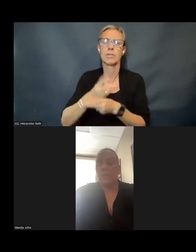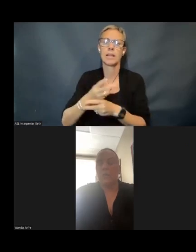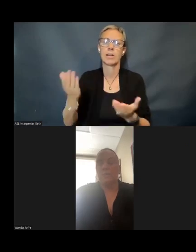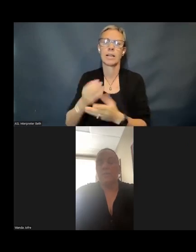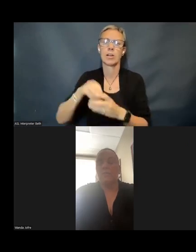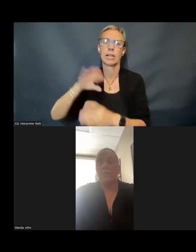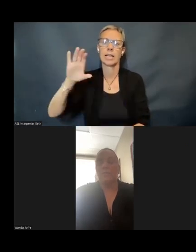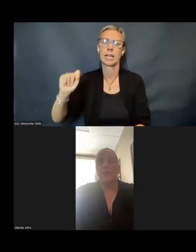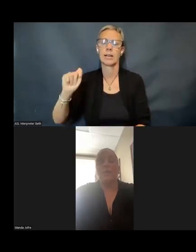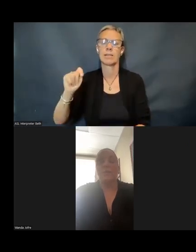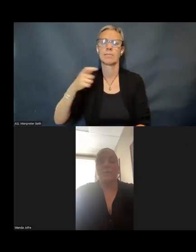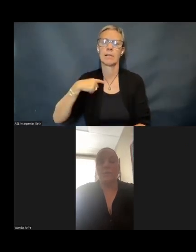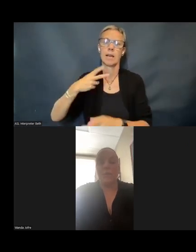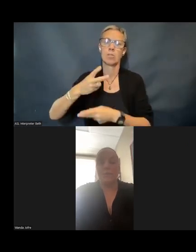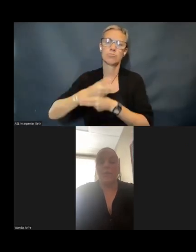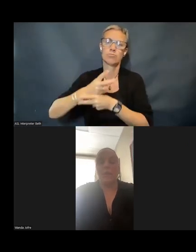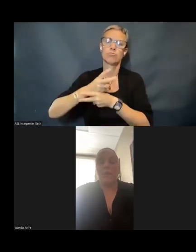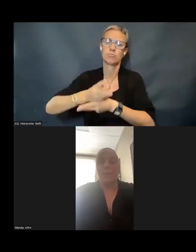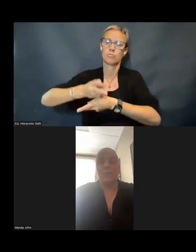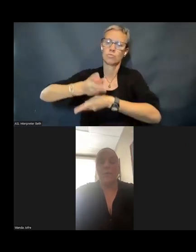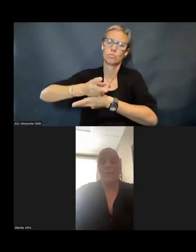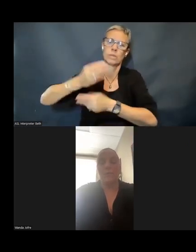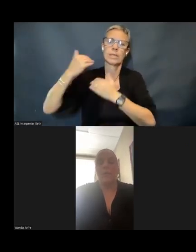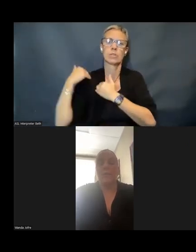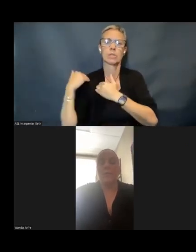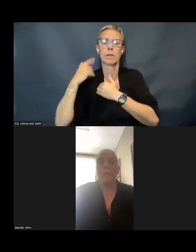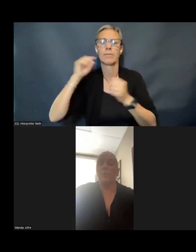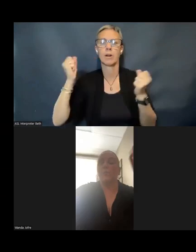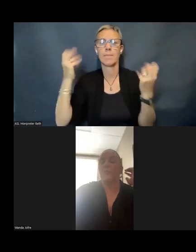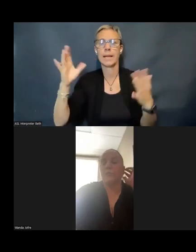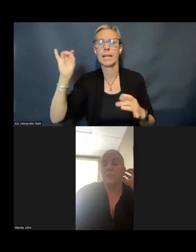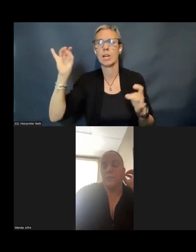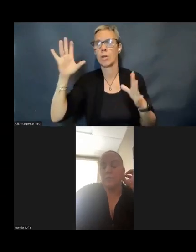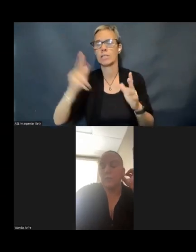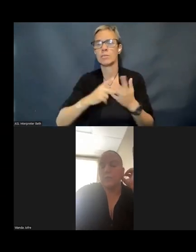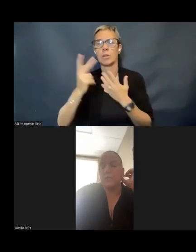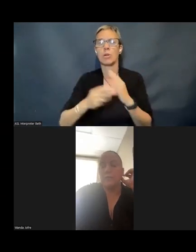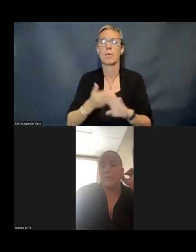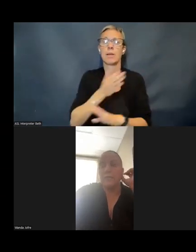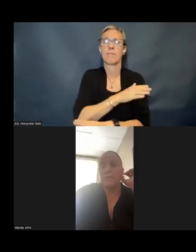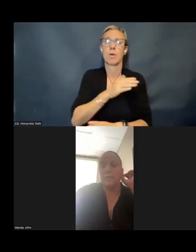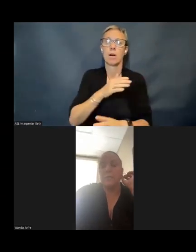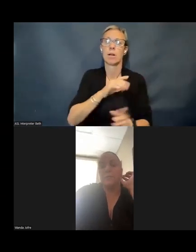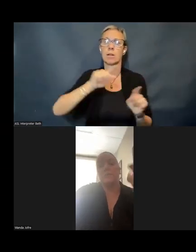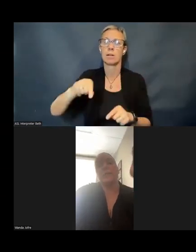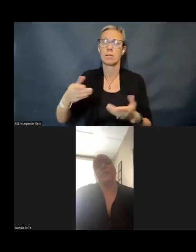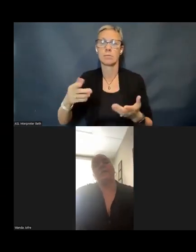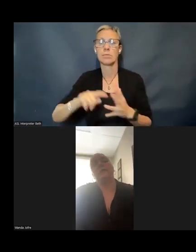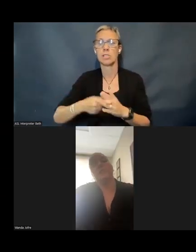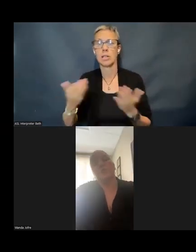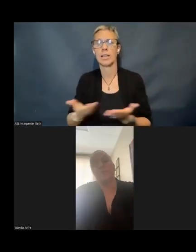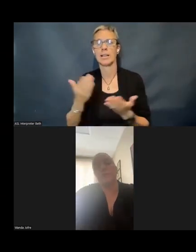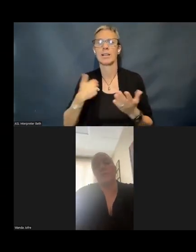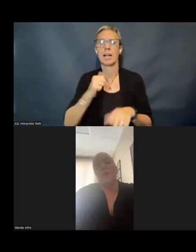oversee several of our crisis programs. Prior to coming here, I worked for 11 years with the State of Connecticut Department of Mental Health